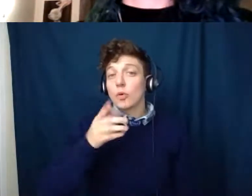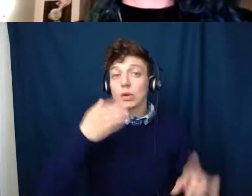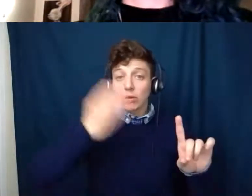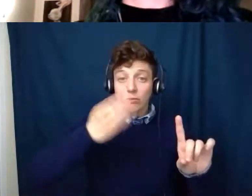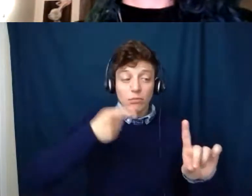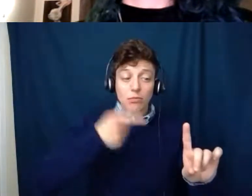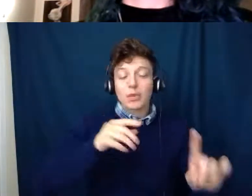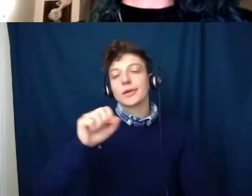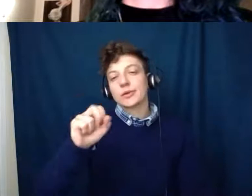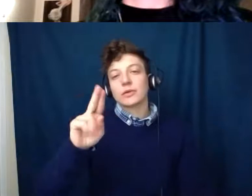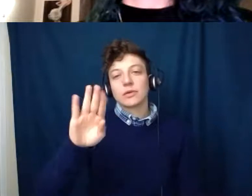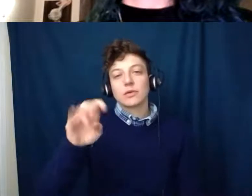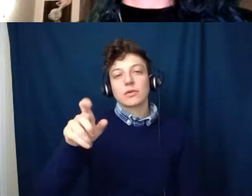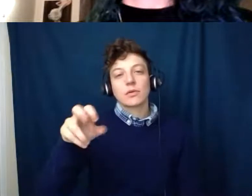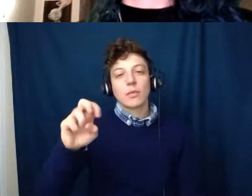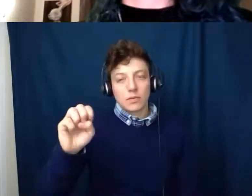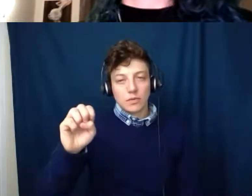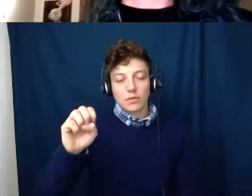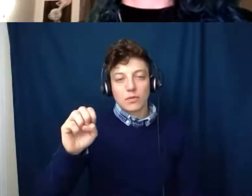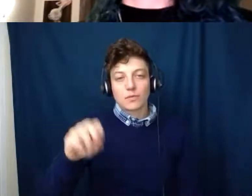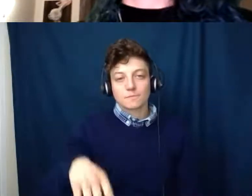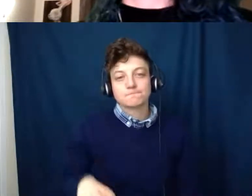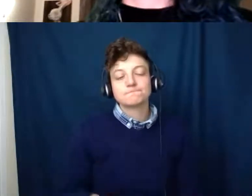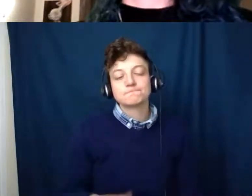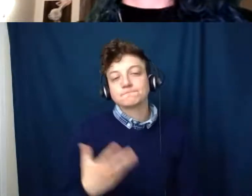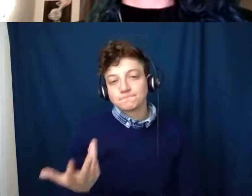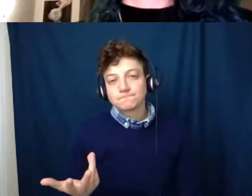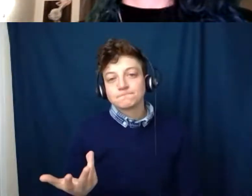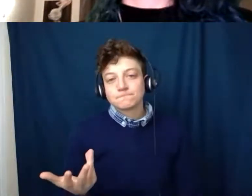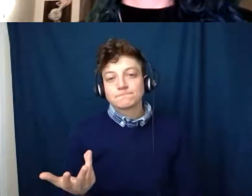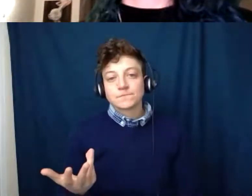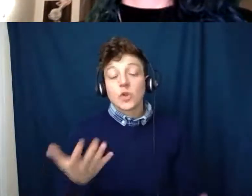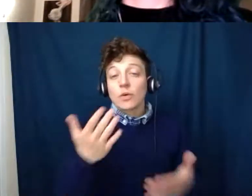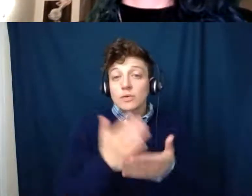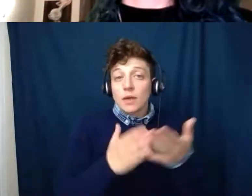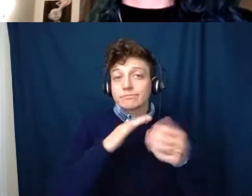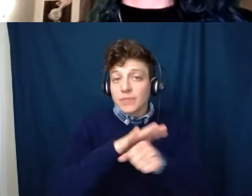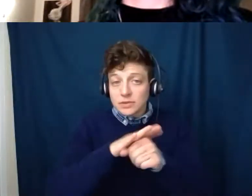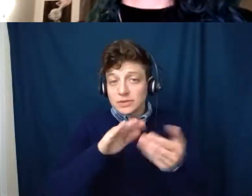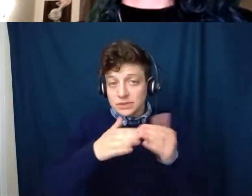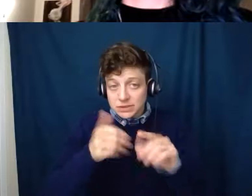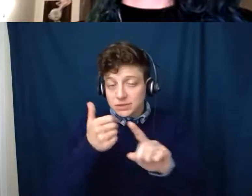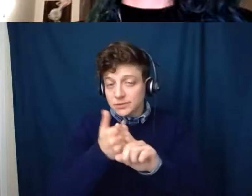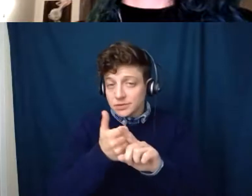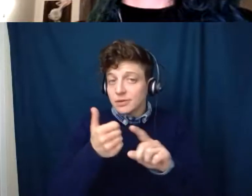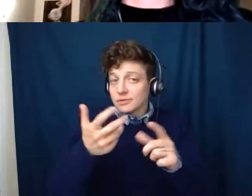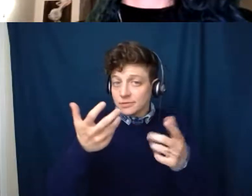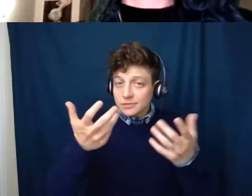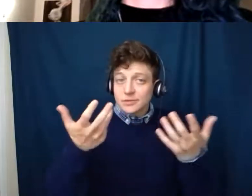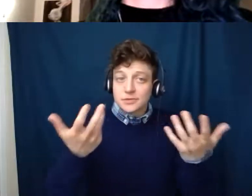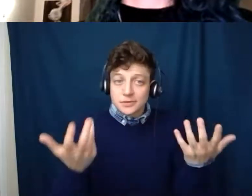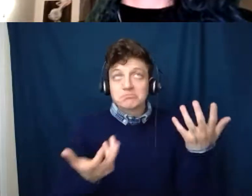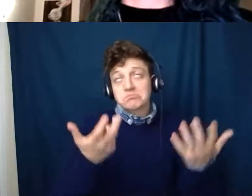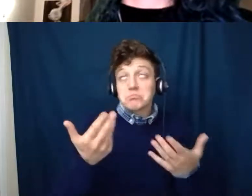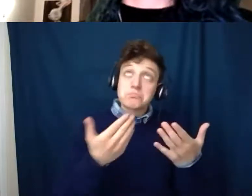with Suboxone, buprenorphine. And so in certain pockets of the city, there are, fairly good